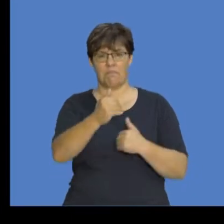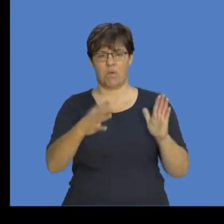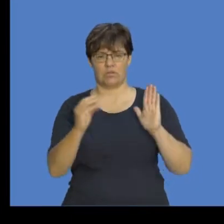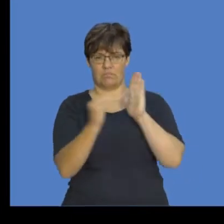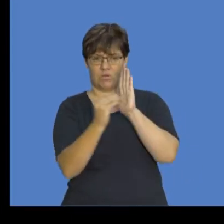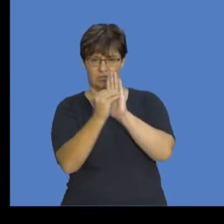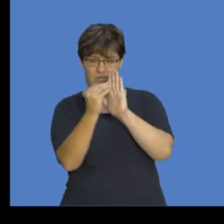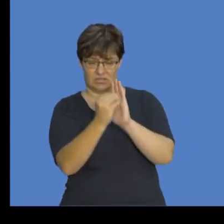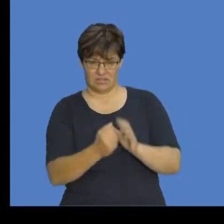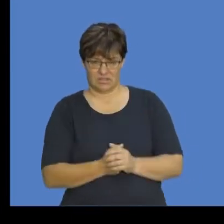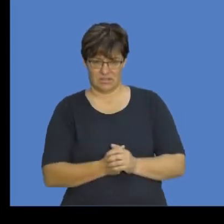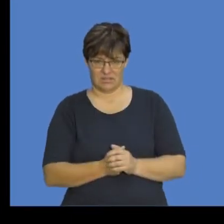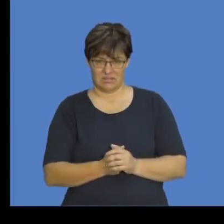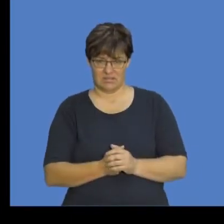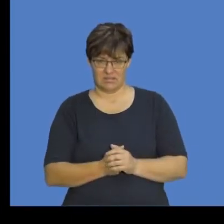box plots.